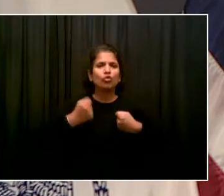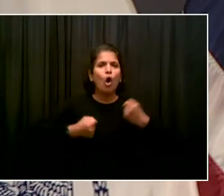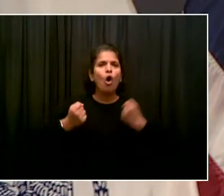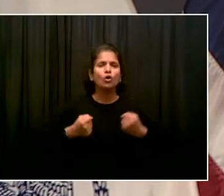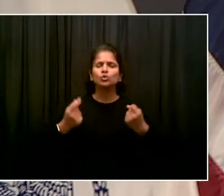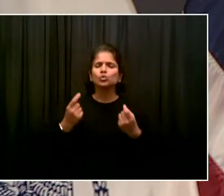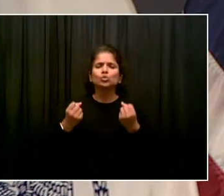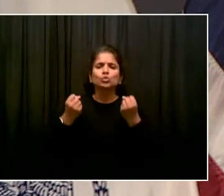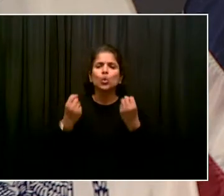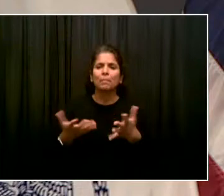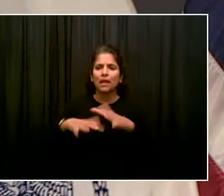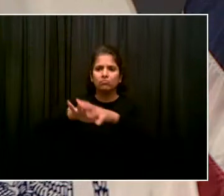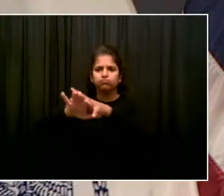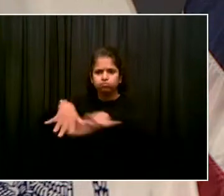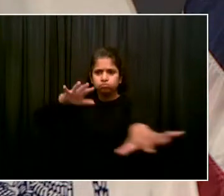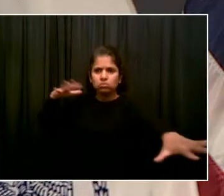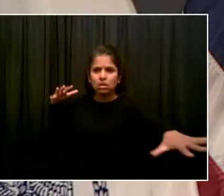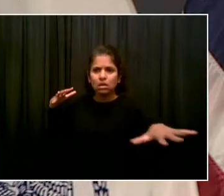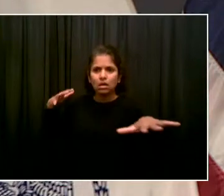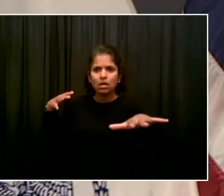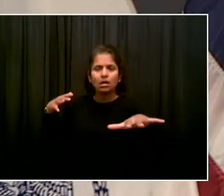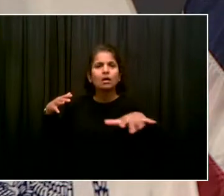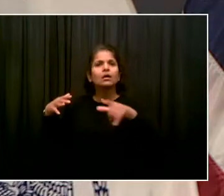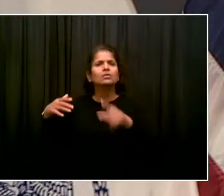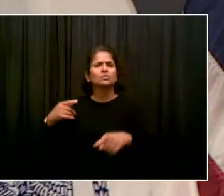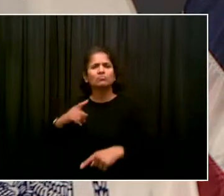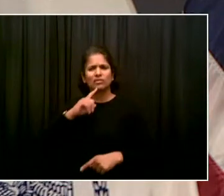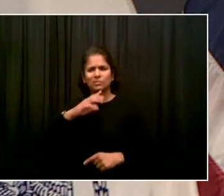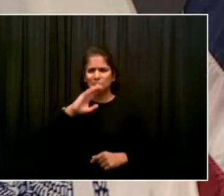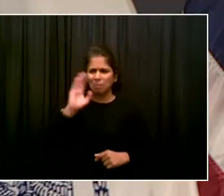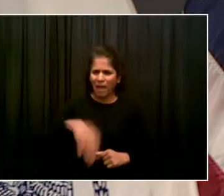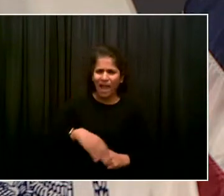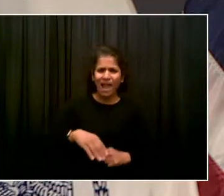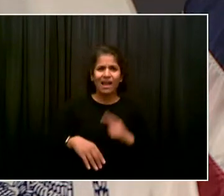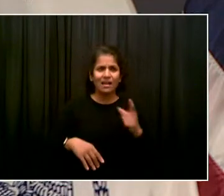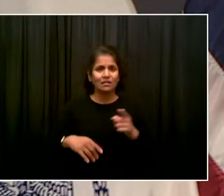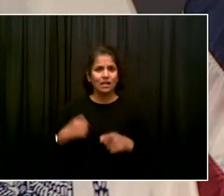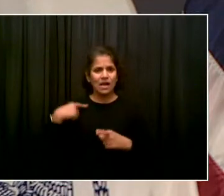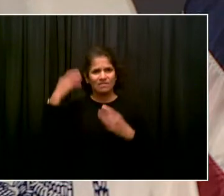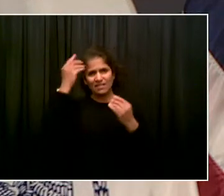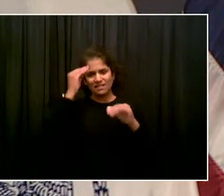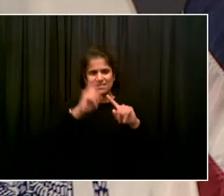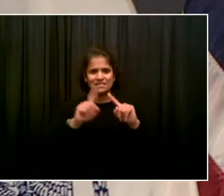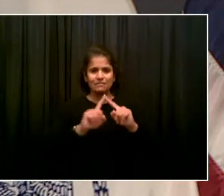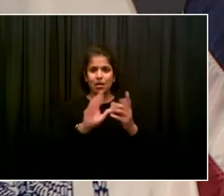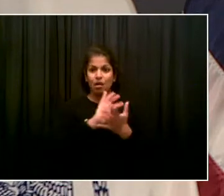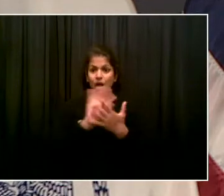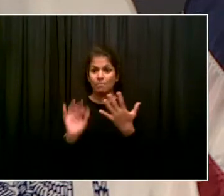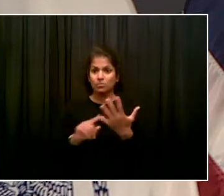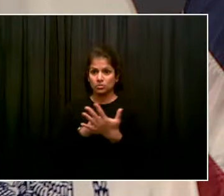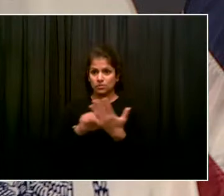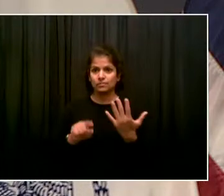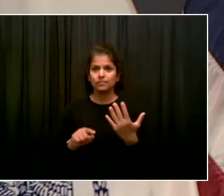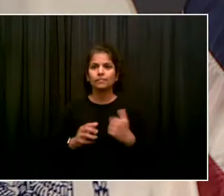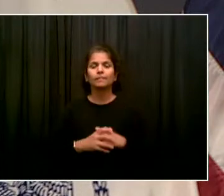how to address it. In the meantime, I think the big picture is keep fueling the recovery